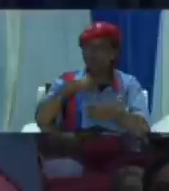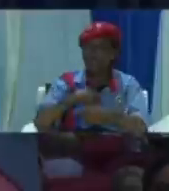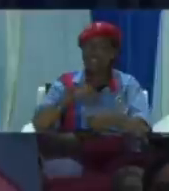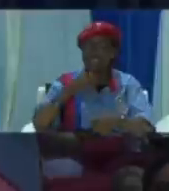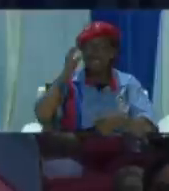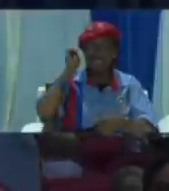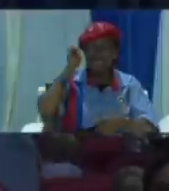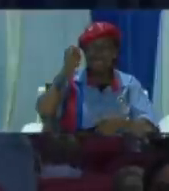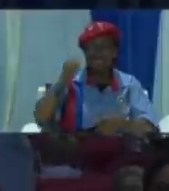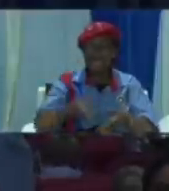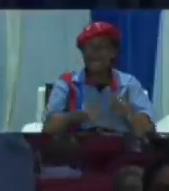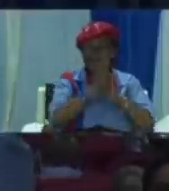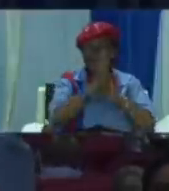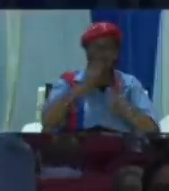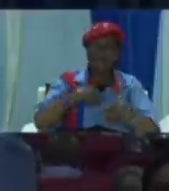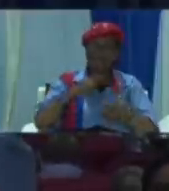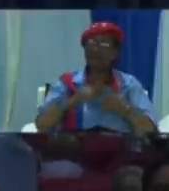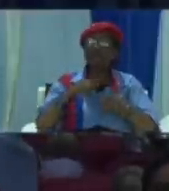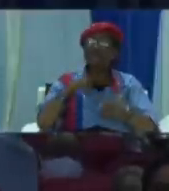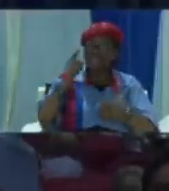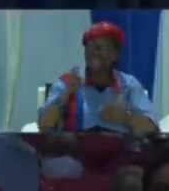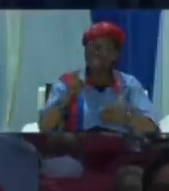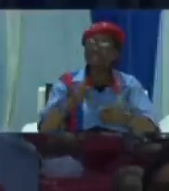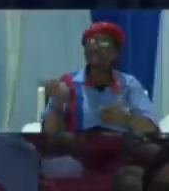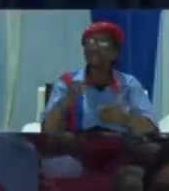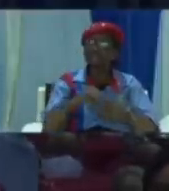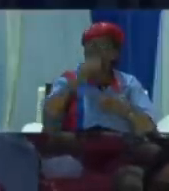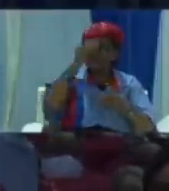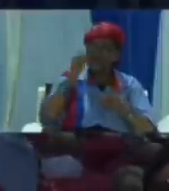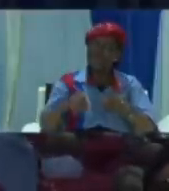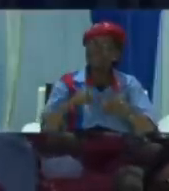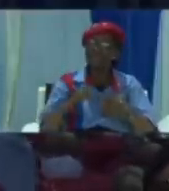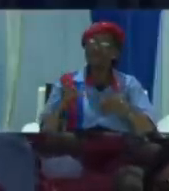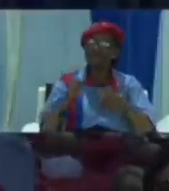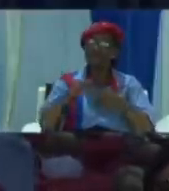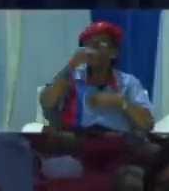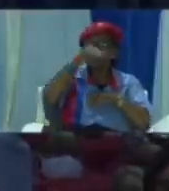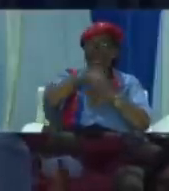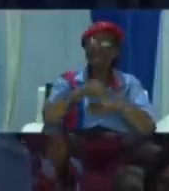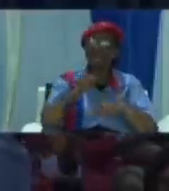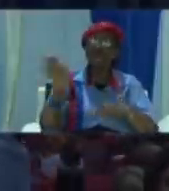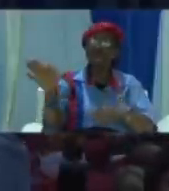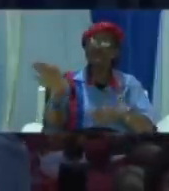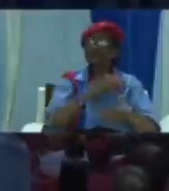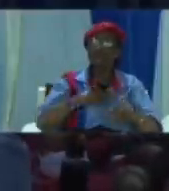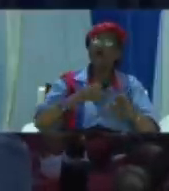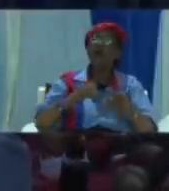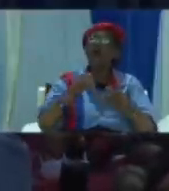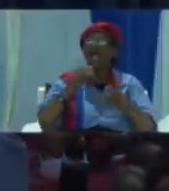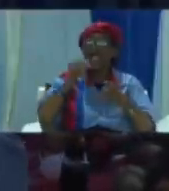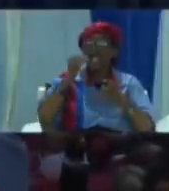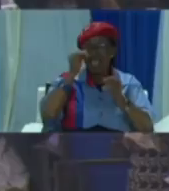specifically tonight, your end will be better than your